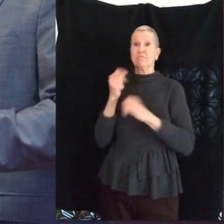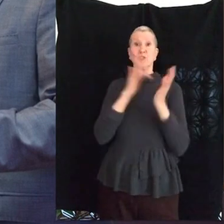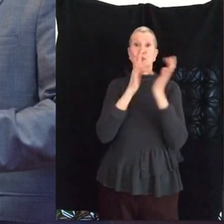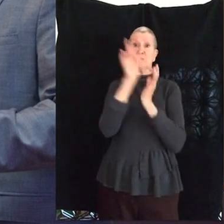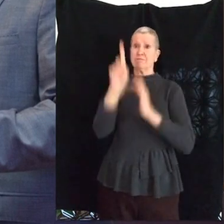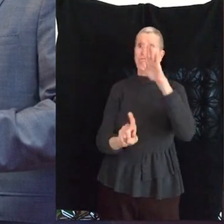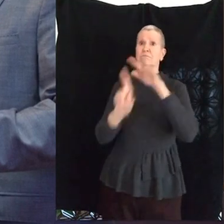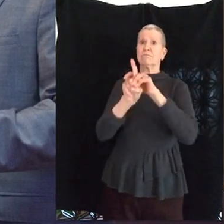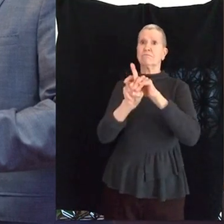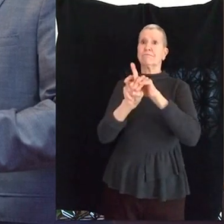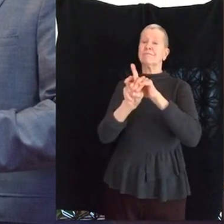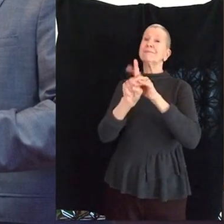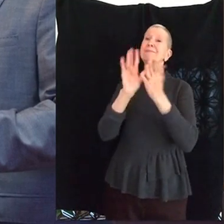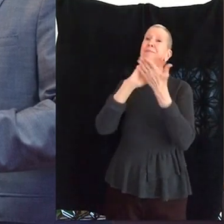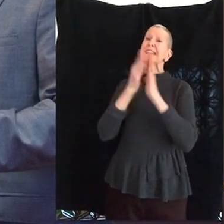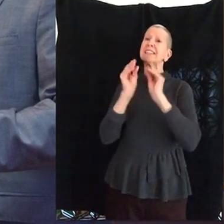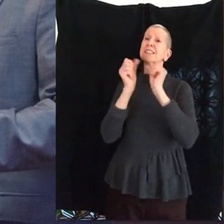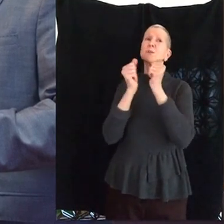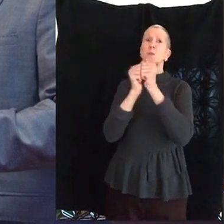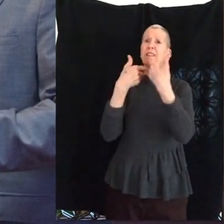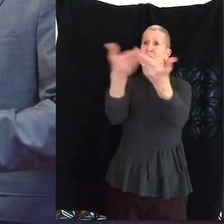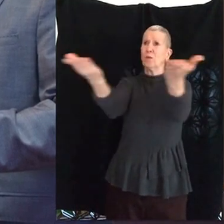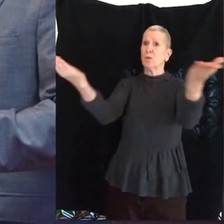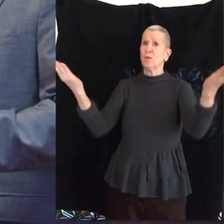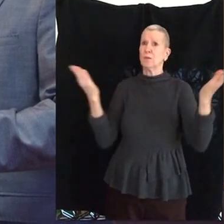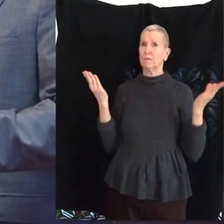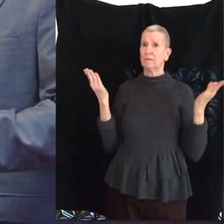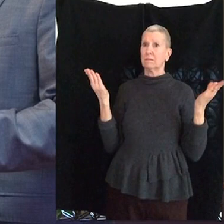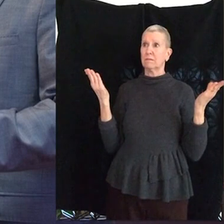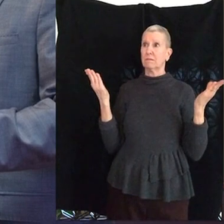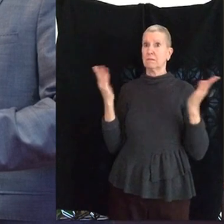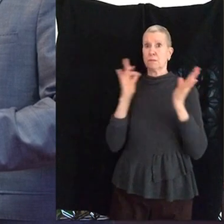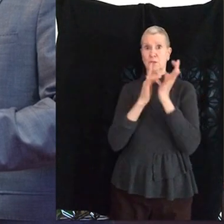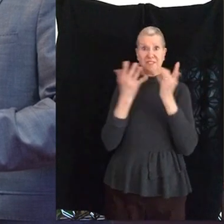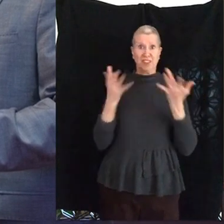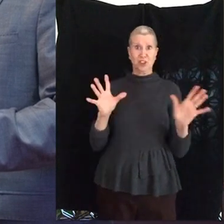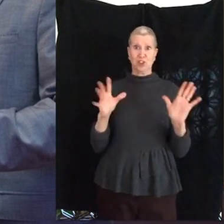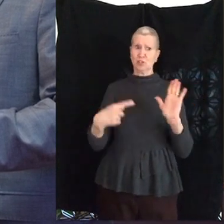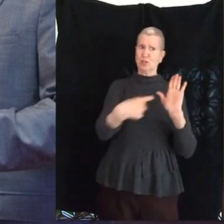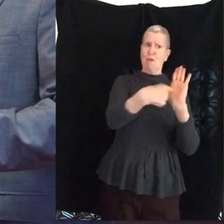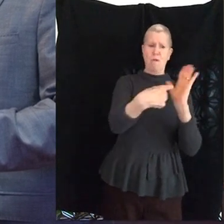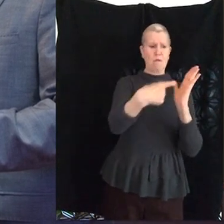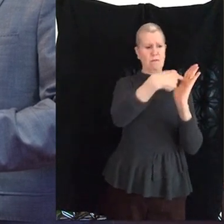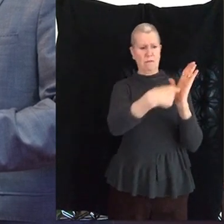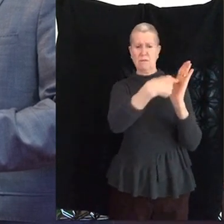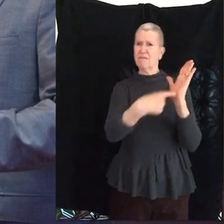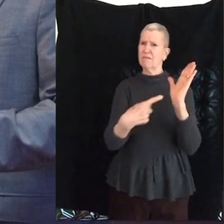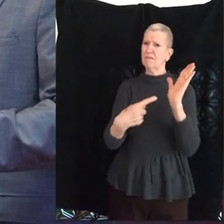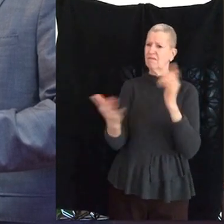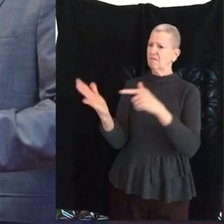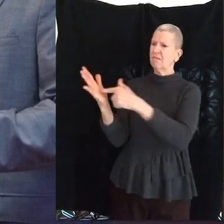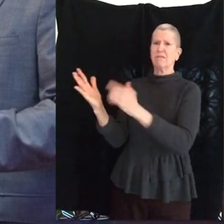said, Peace be with you. After he said this, he showed them his hands and his